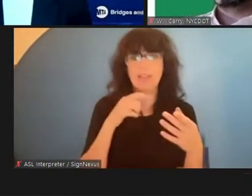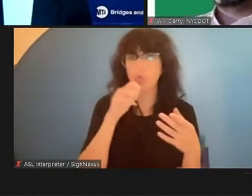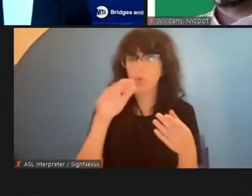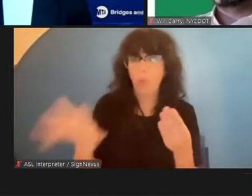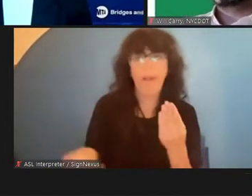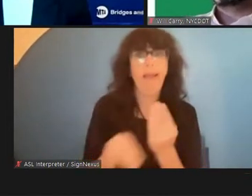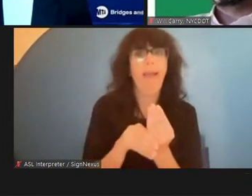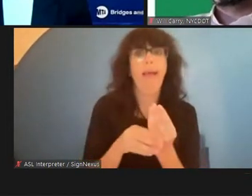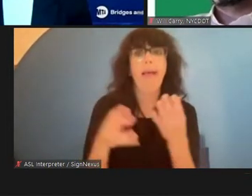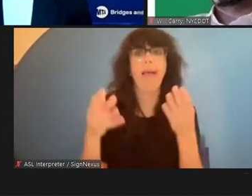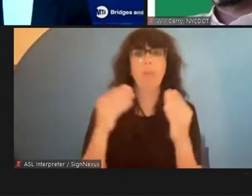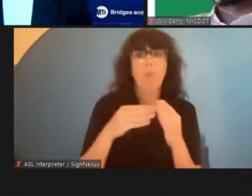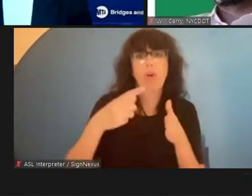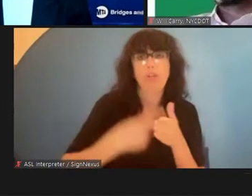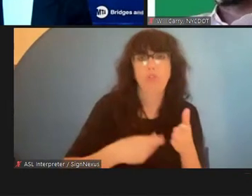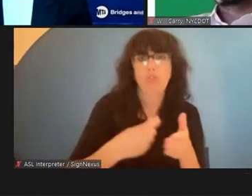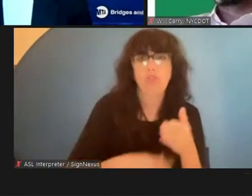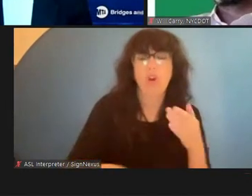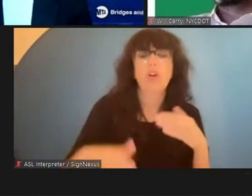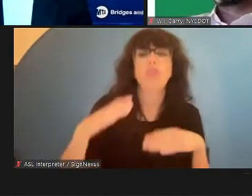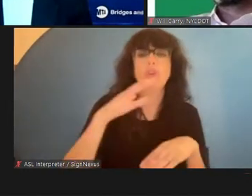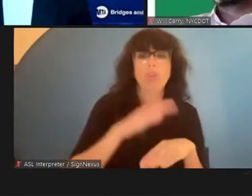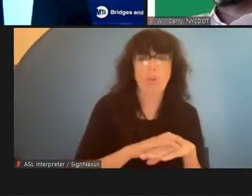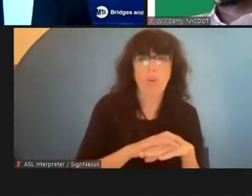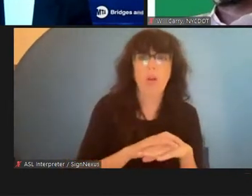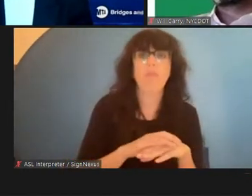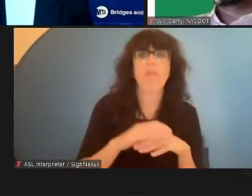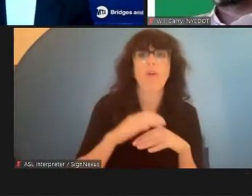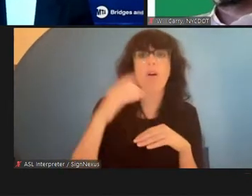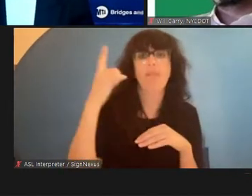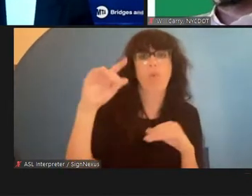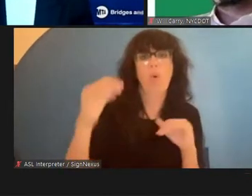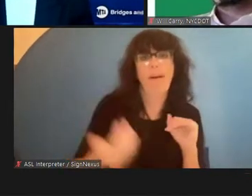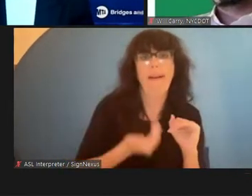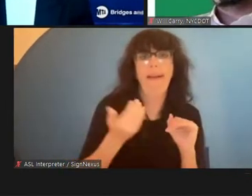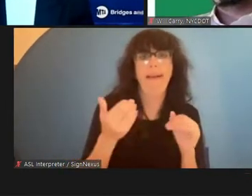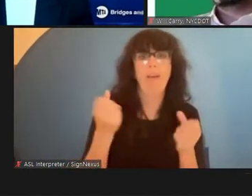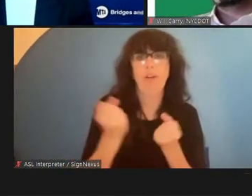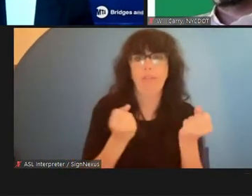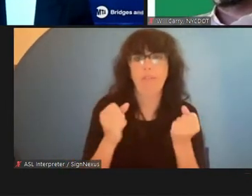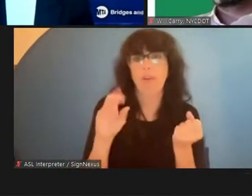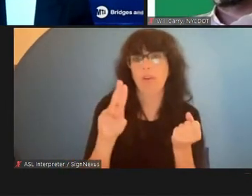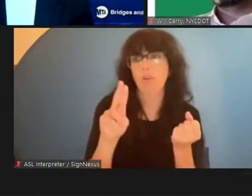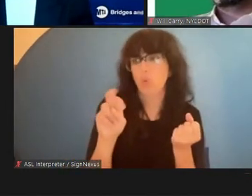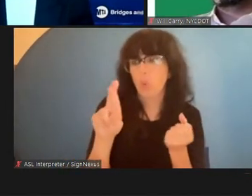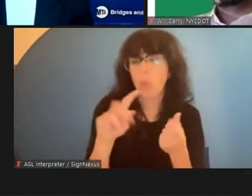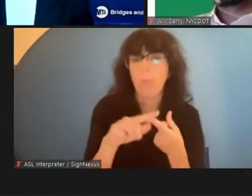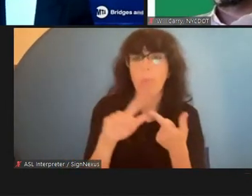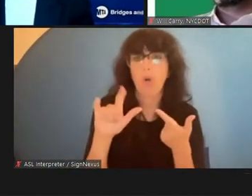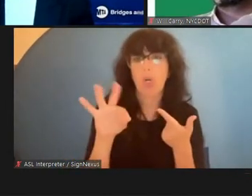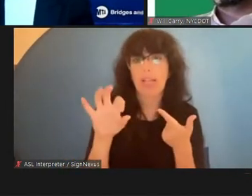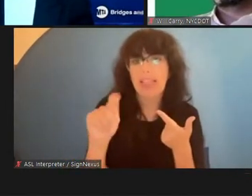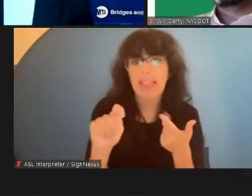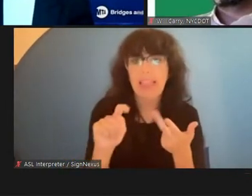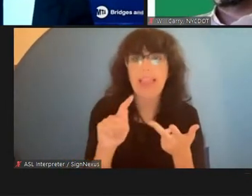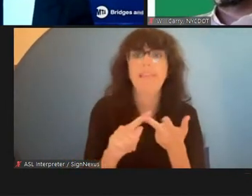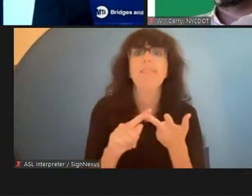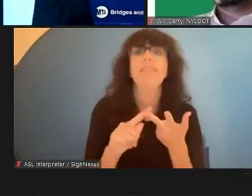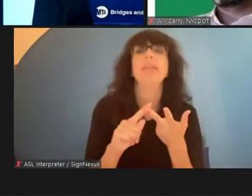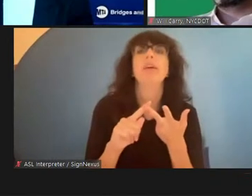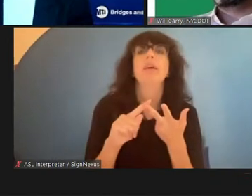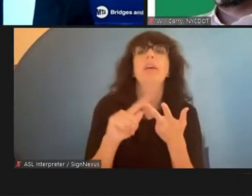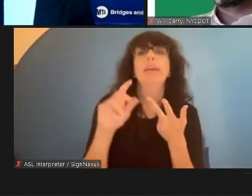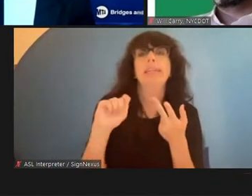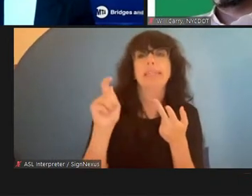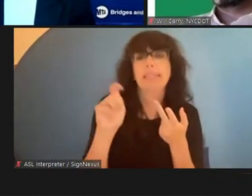congestion charges on trip involving for hire vehicles including uber lyft liveries and taxis